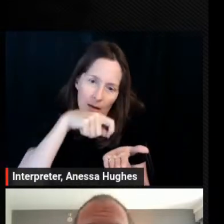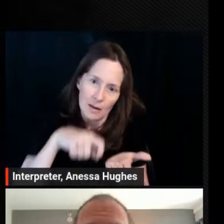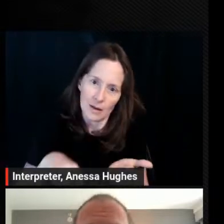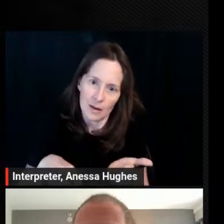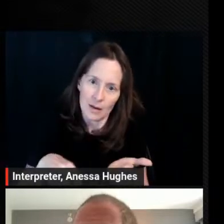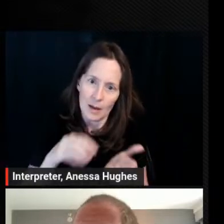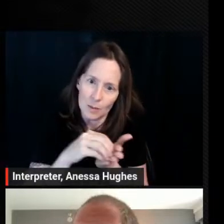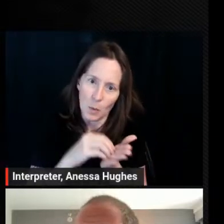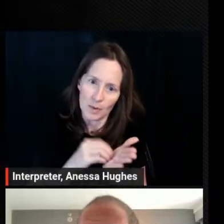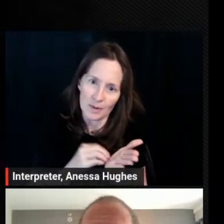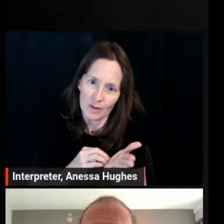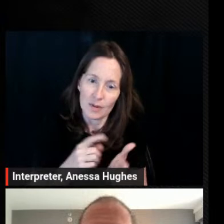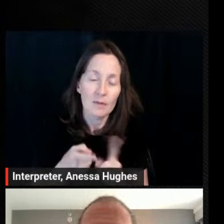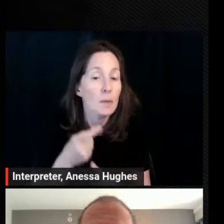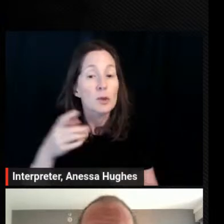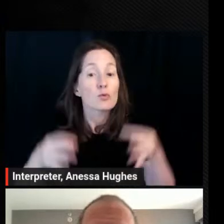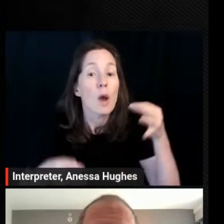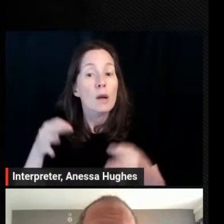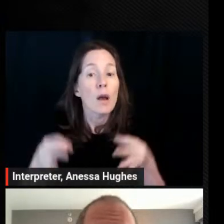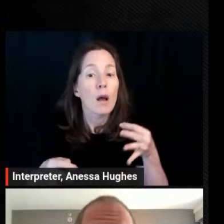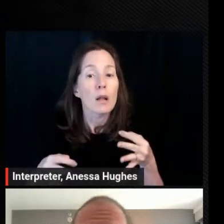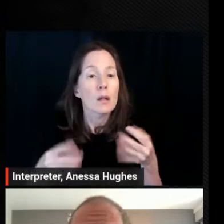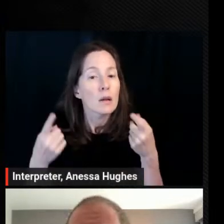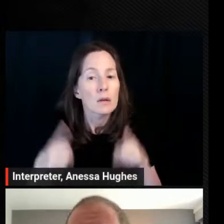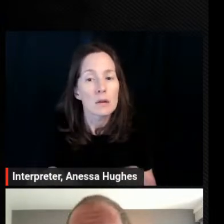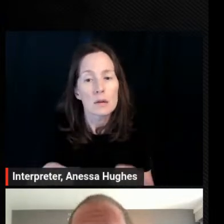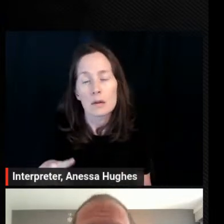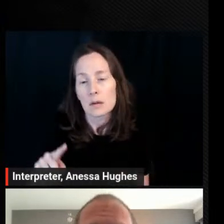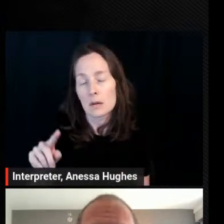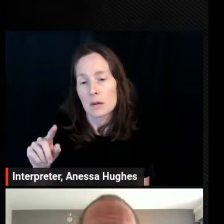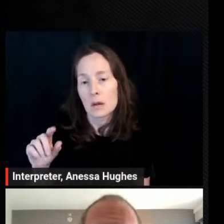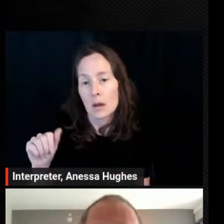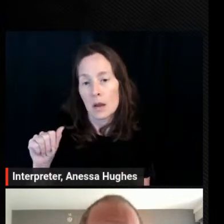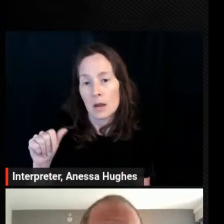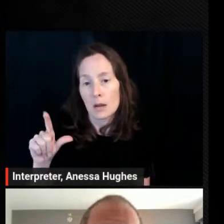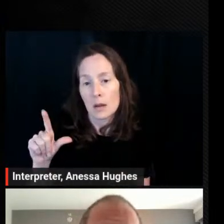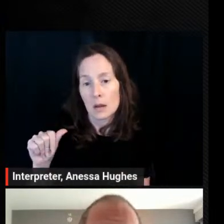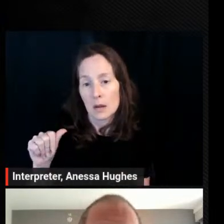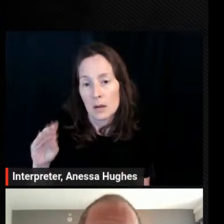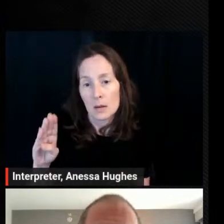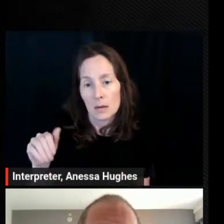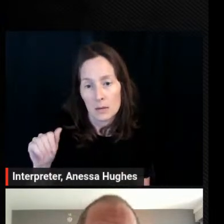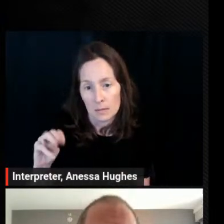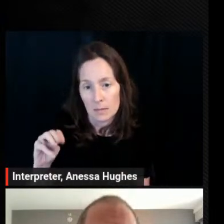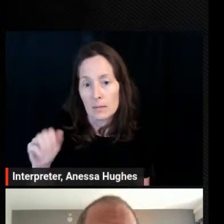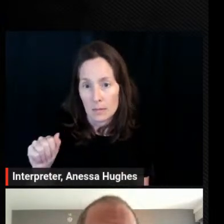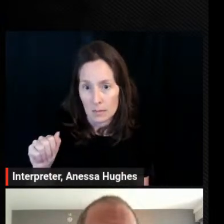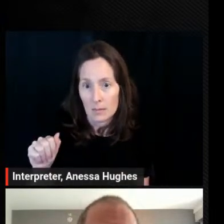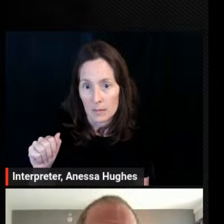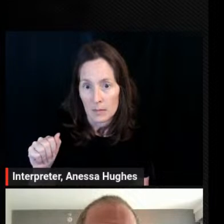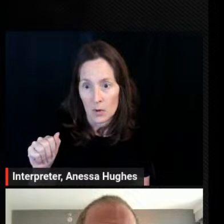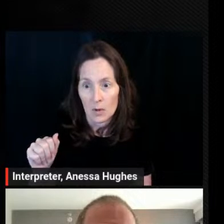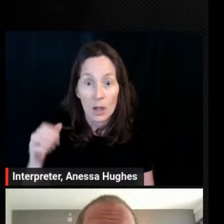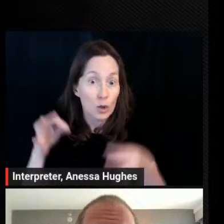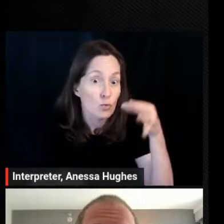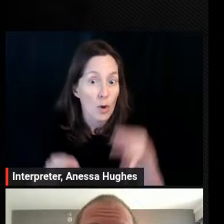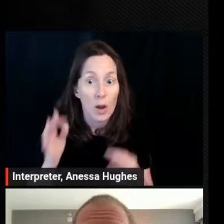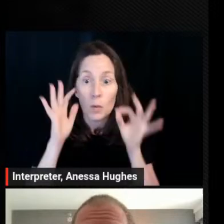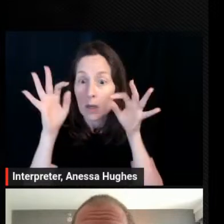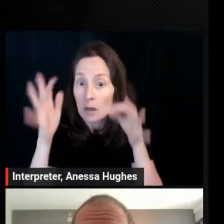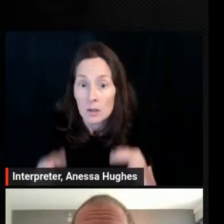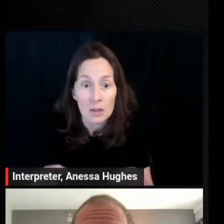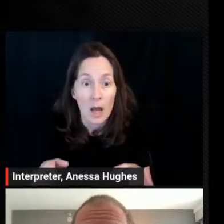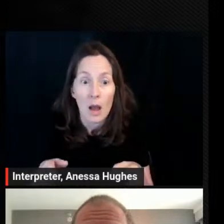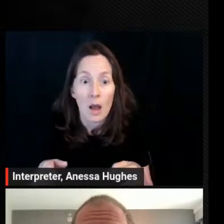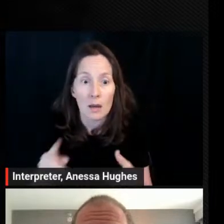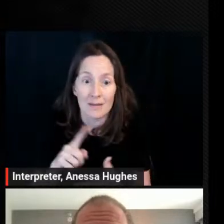place down in Tuscaloosa, Alabama, a trial which would decide the fate of one of these boys, the fate of